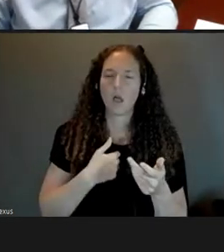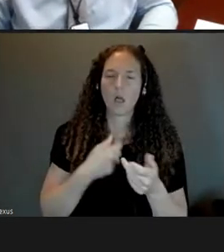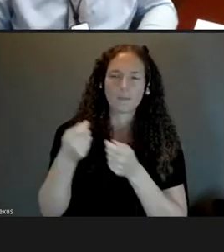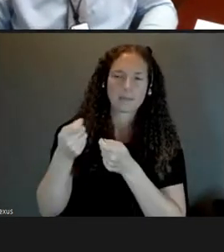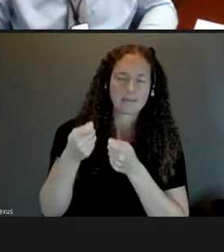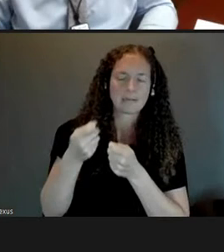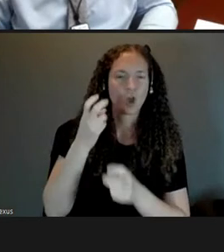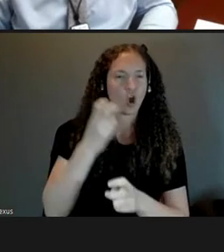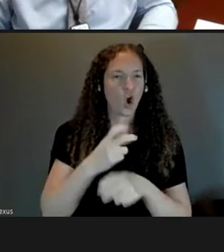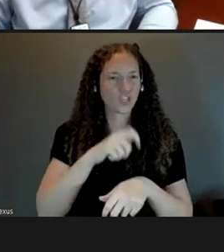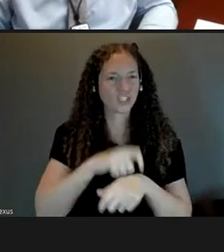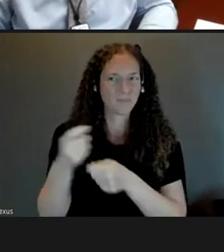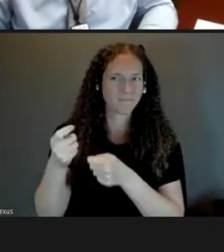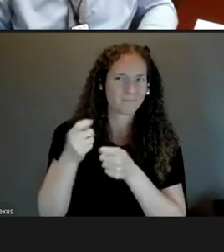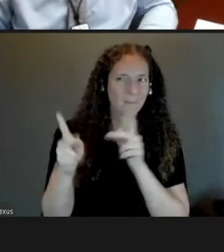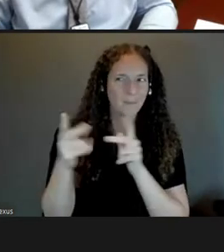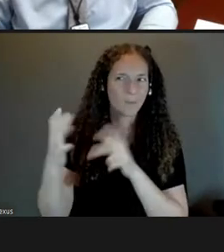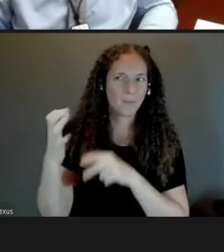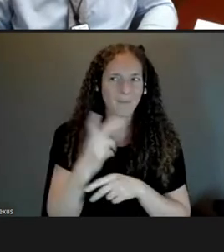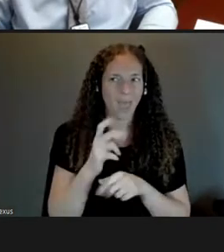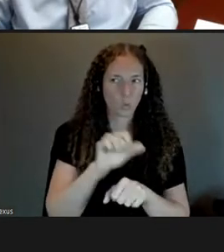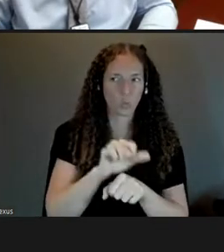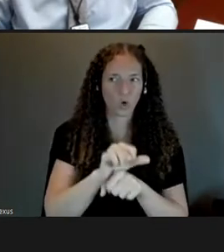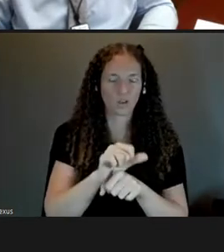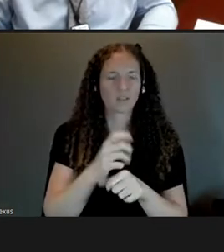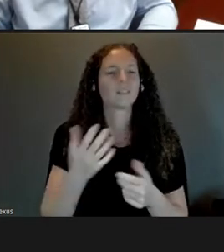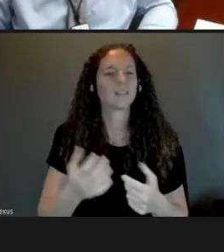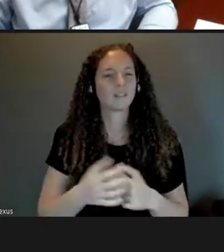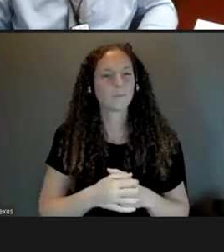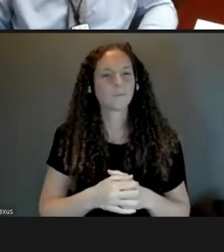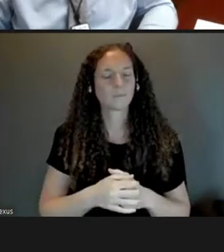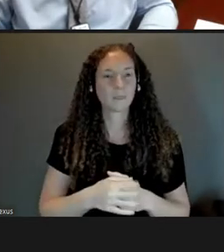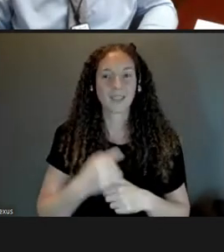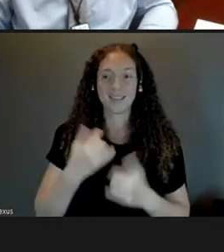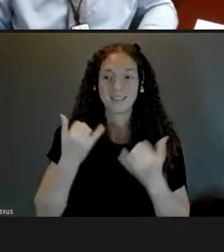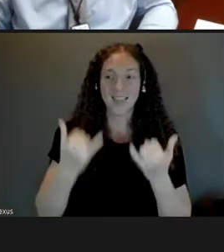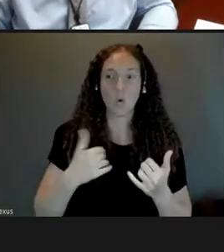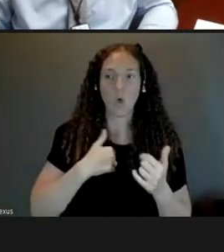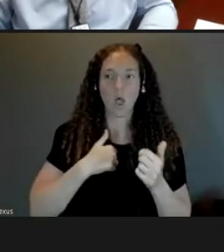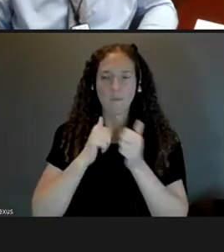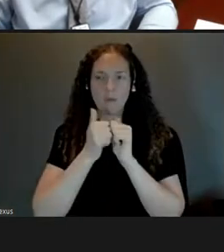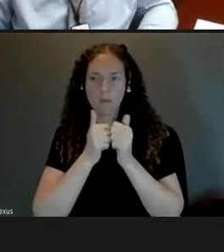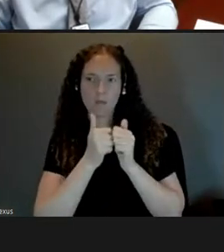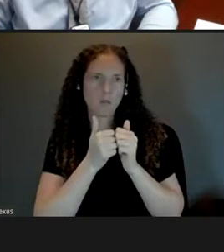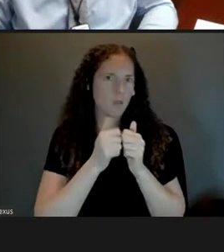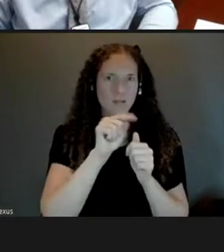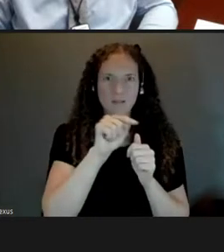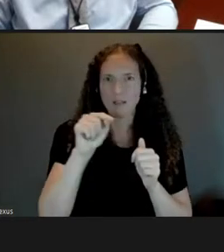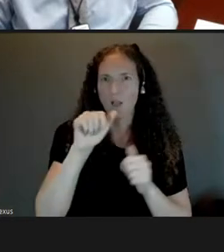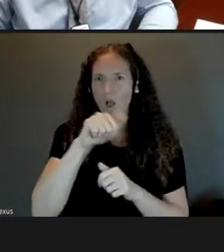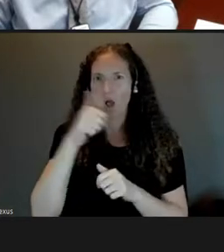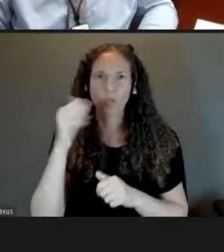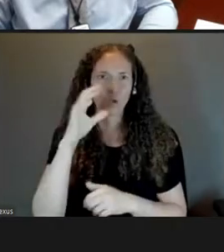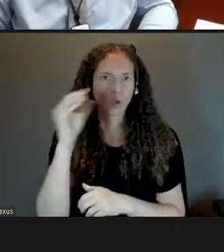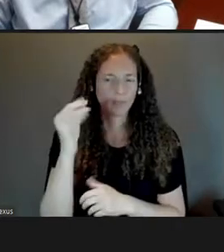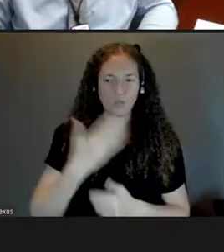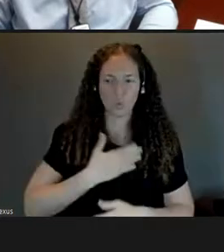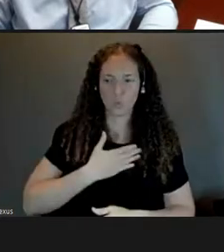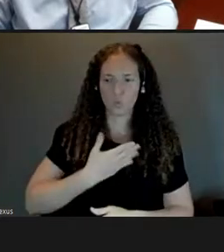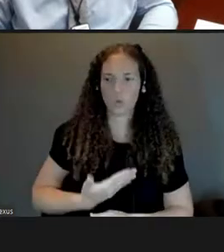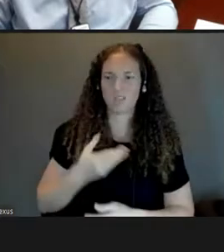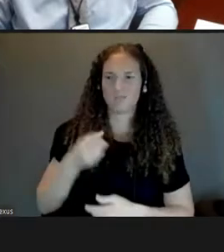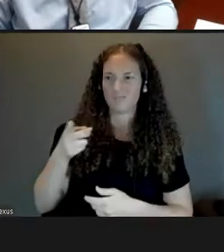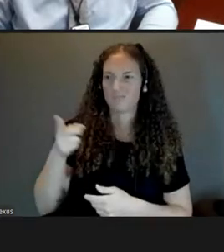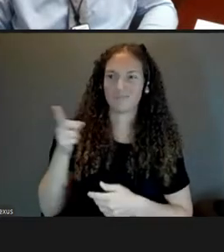work. And I'm in a war for talent, frankly, with competitors who are willing to let their employees work from home.